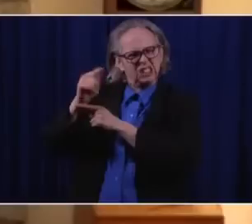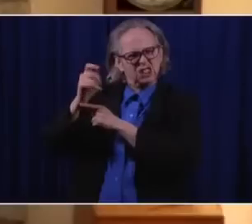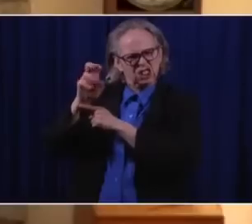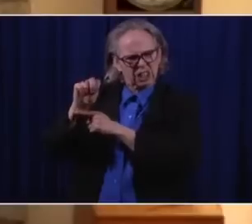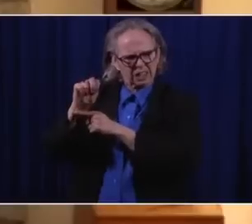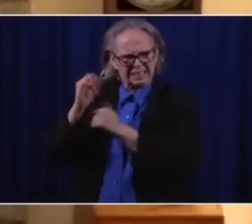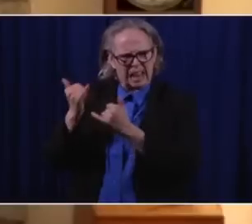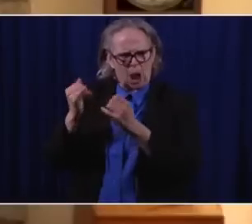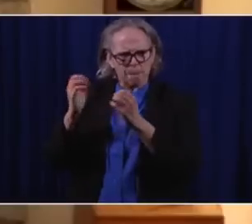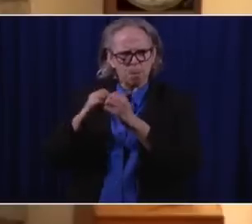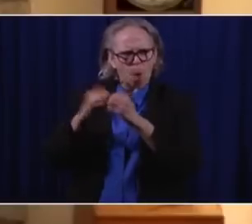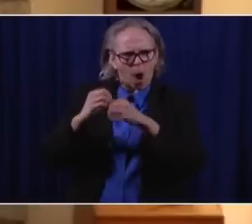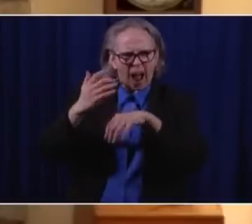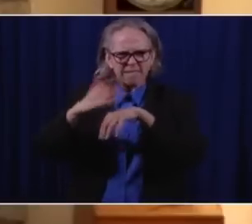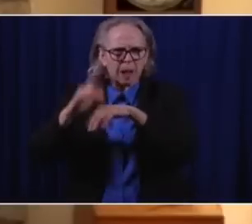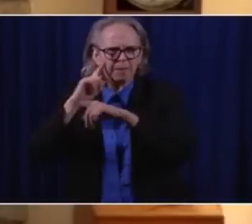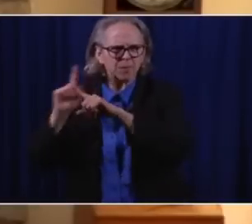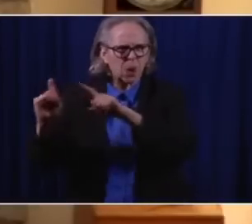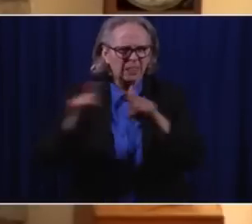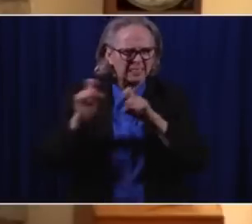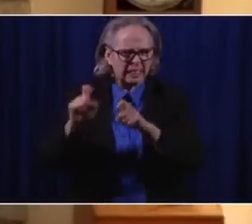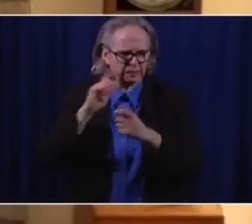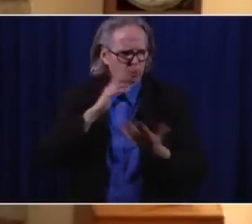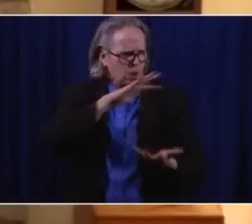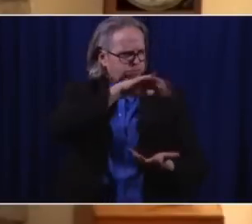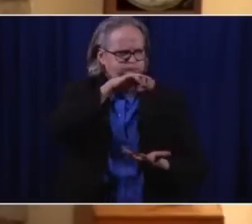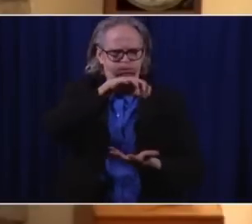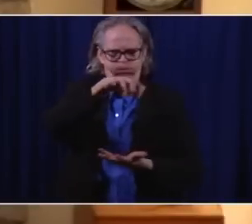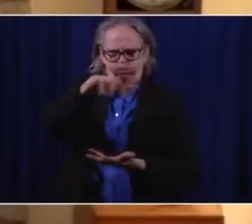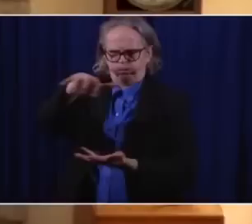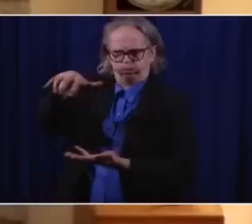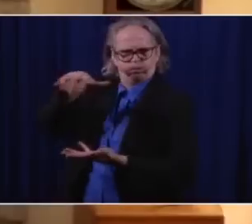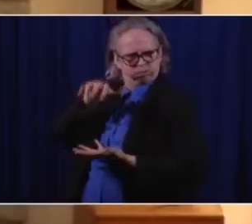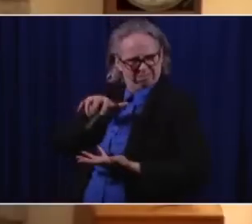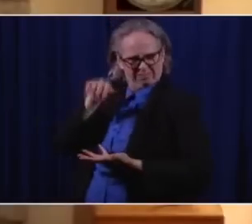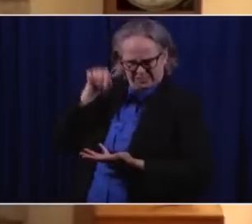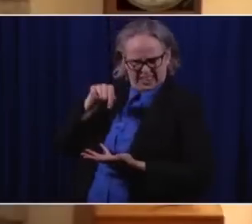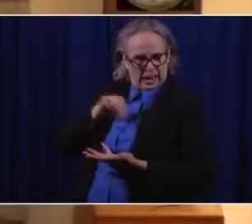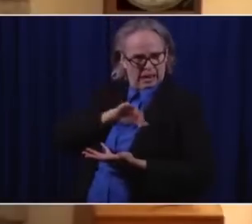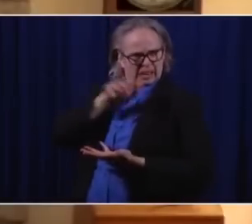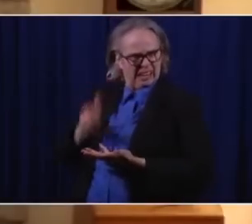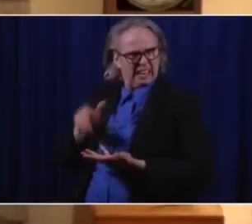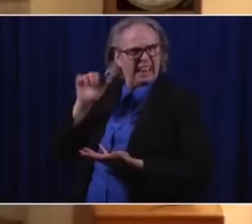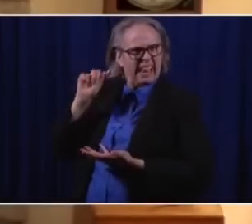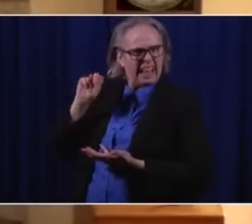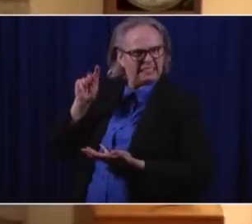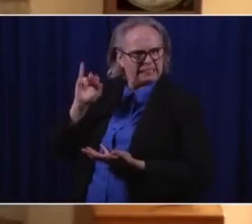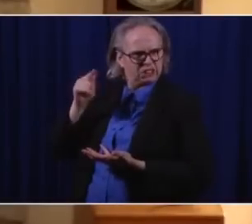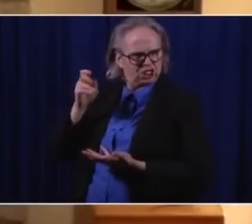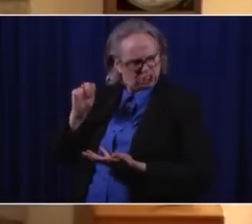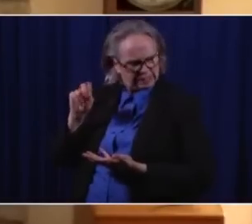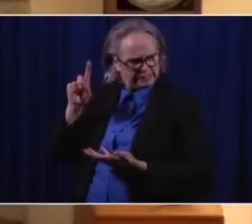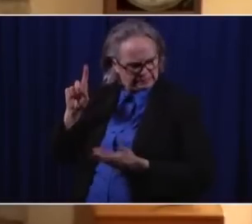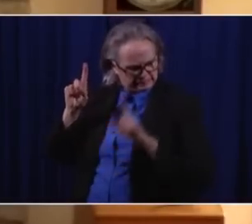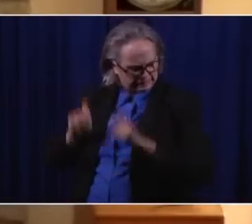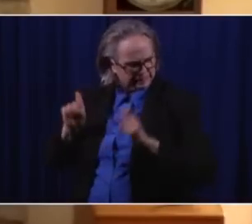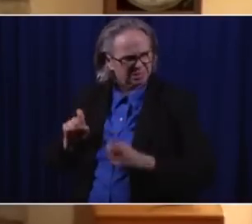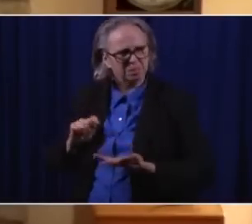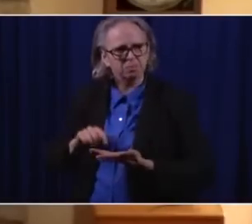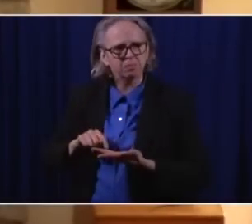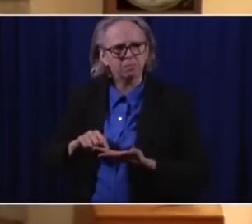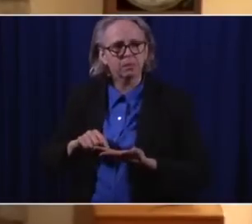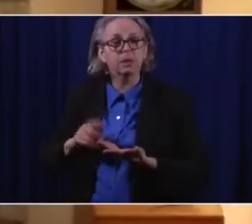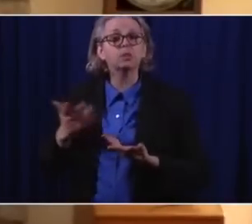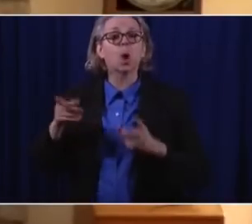Now we're getting large numbers of these tests that are rolling in. We made a decision to